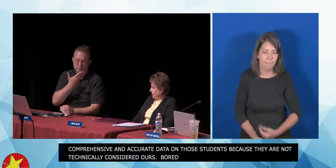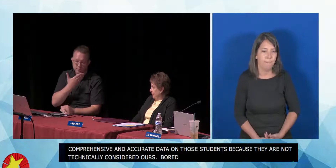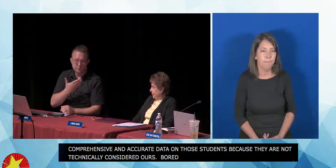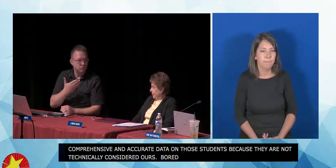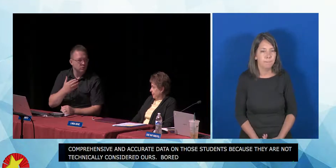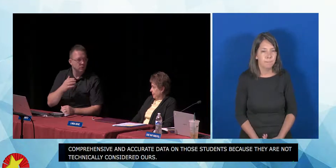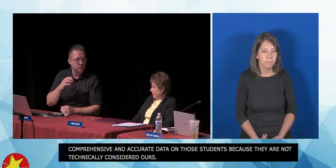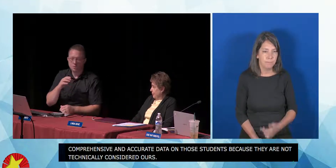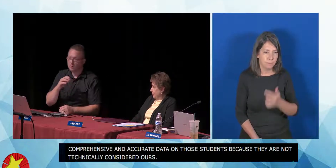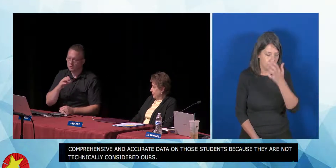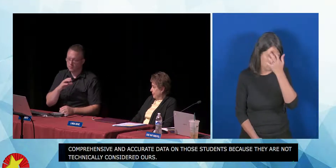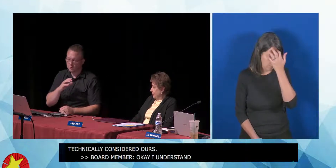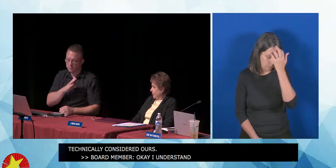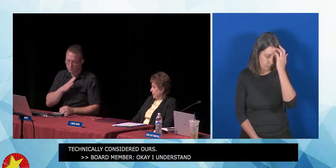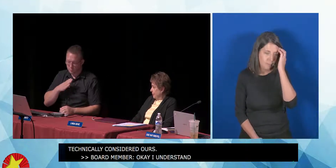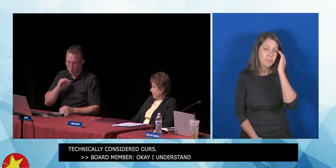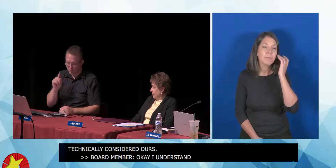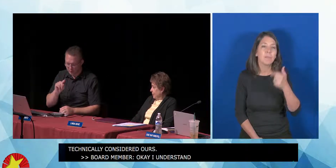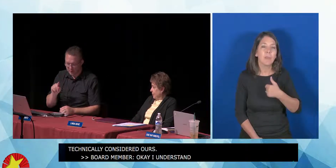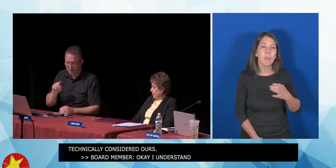This is Board Member Jantz.